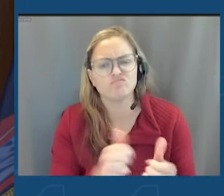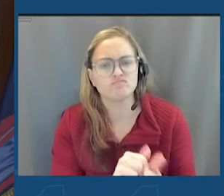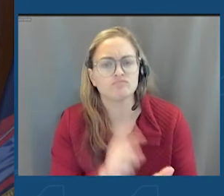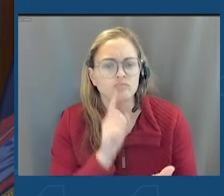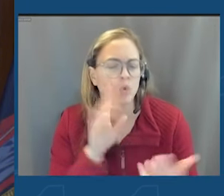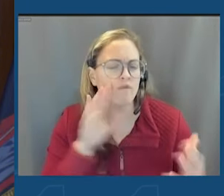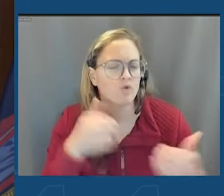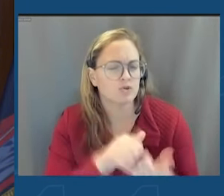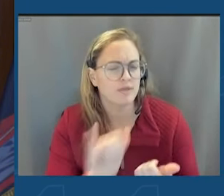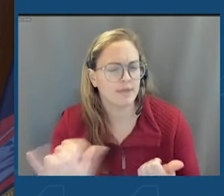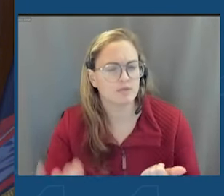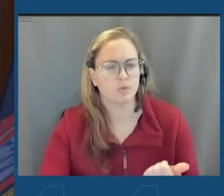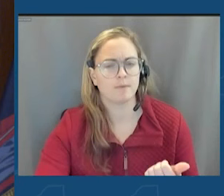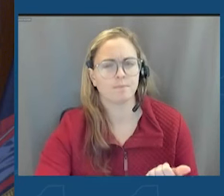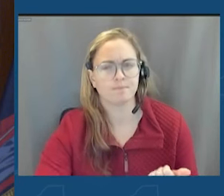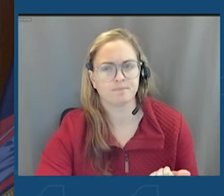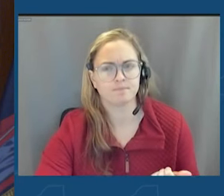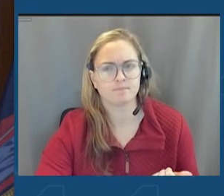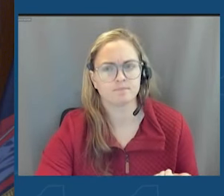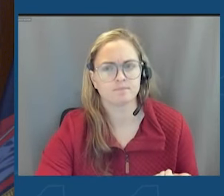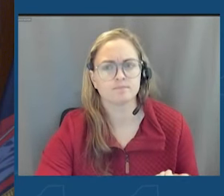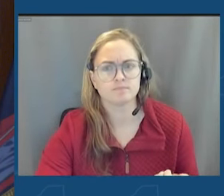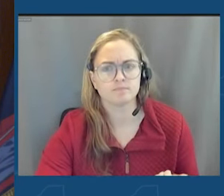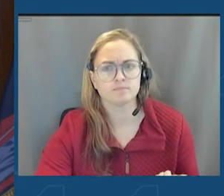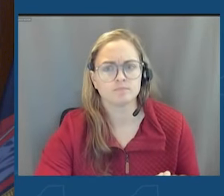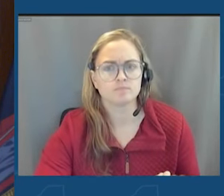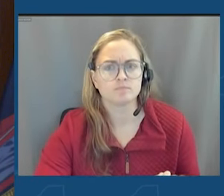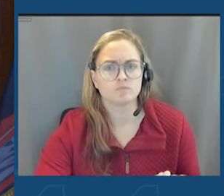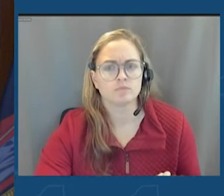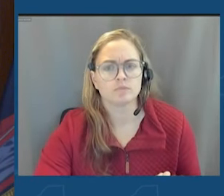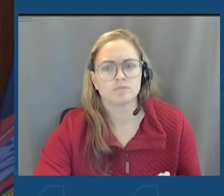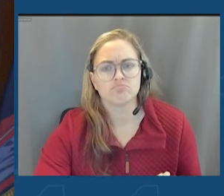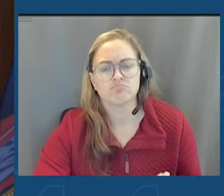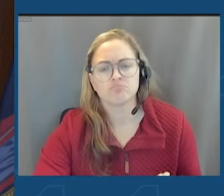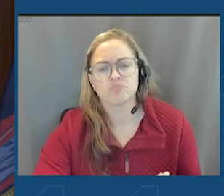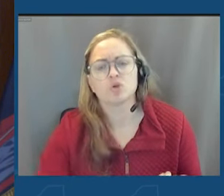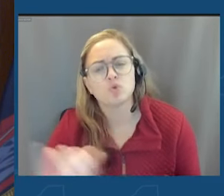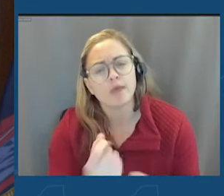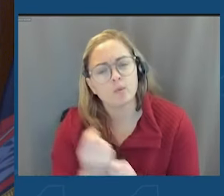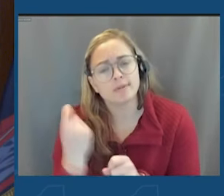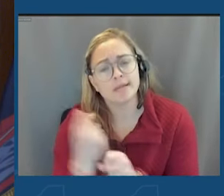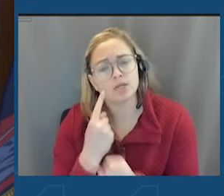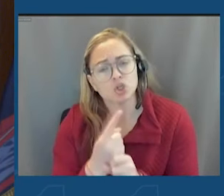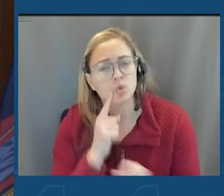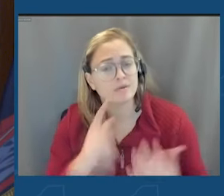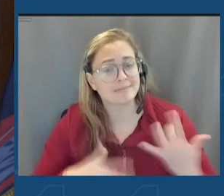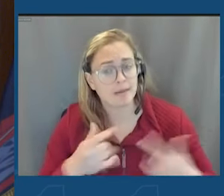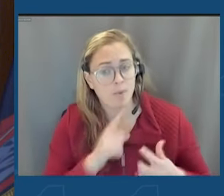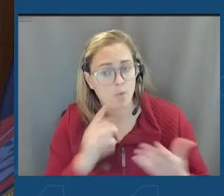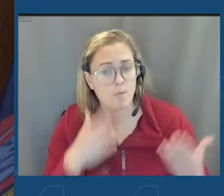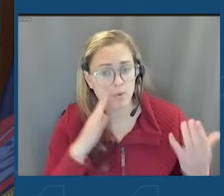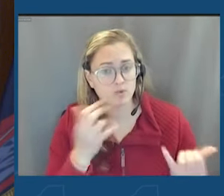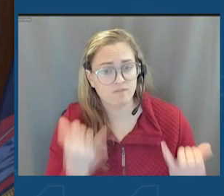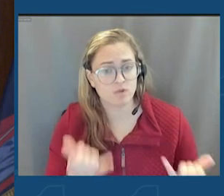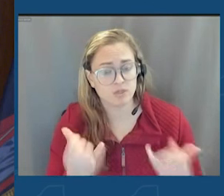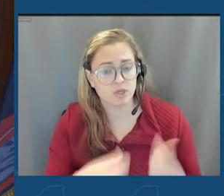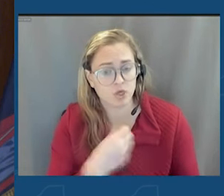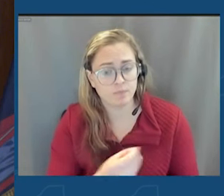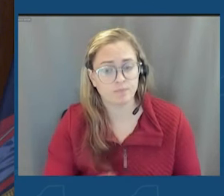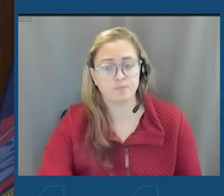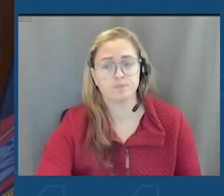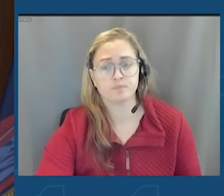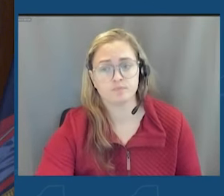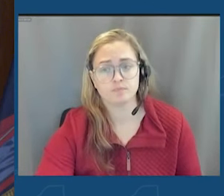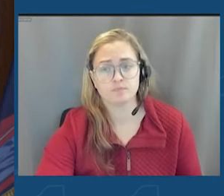as well. But as let's talk about, so that was last year, we're really excited about what we're proposing this year, but let's talk about some of the statistics that are